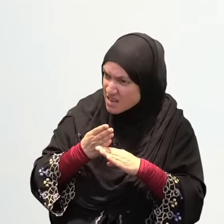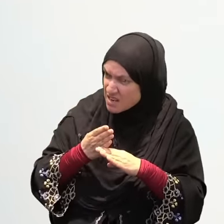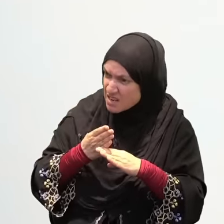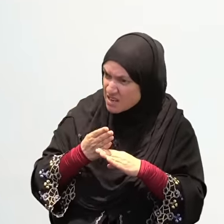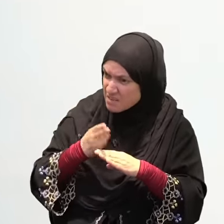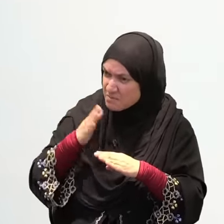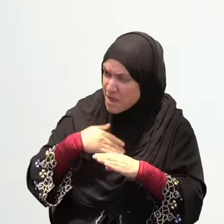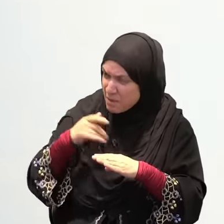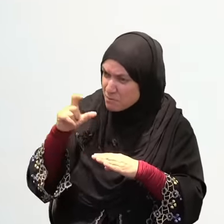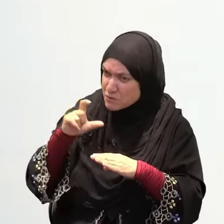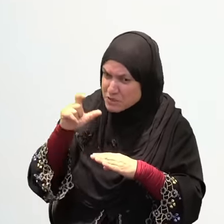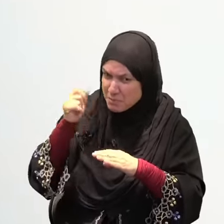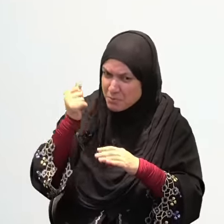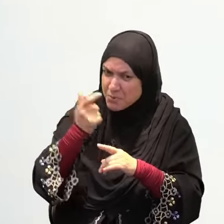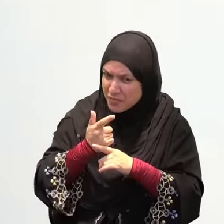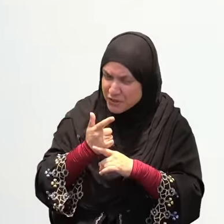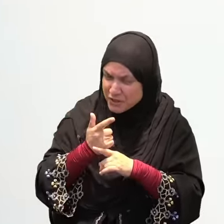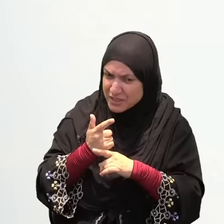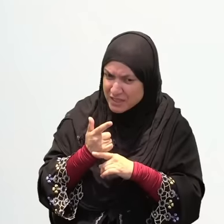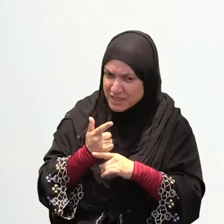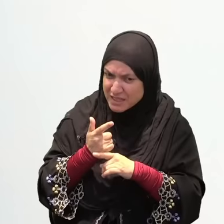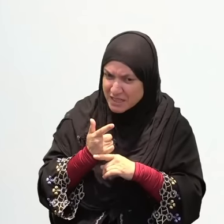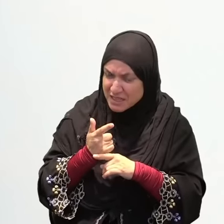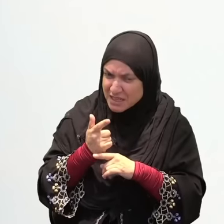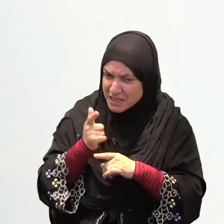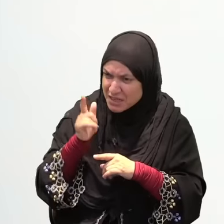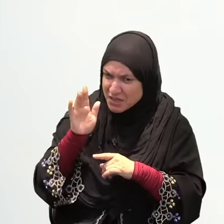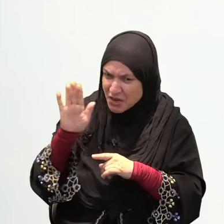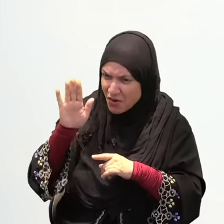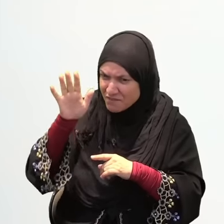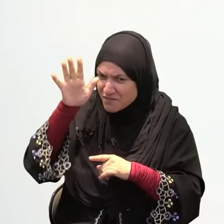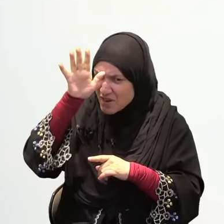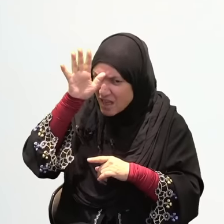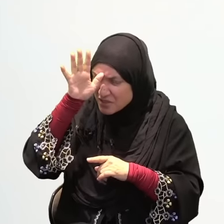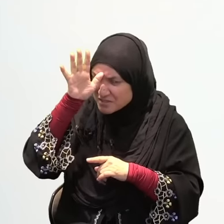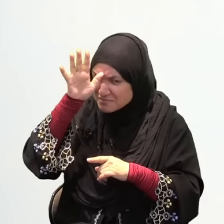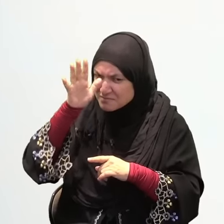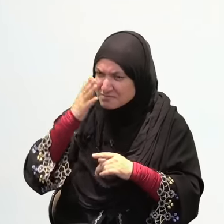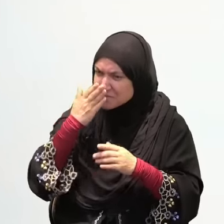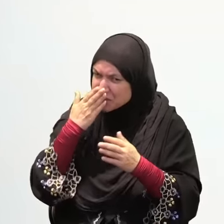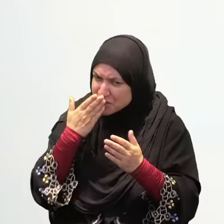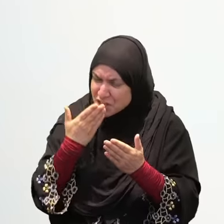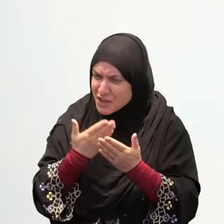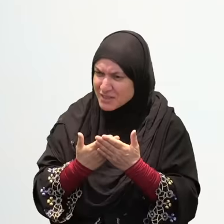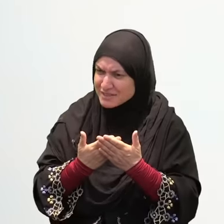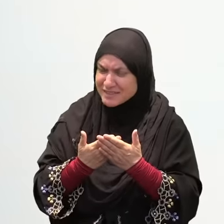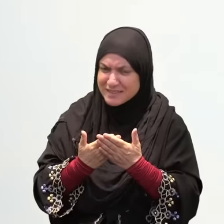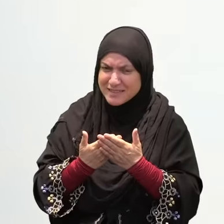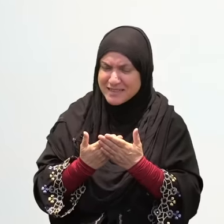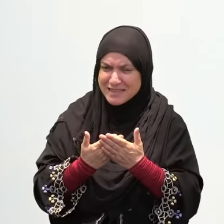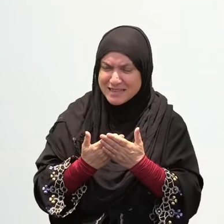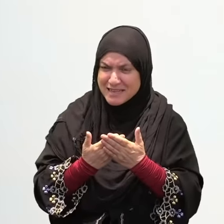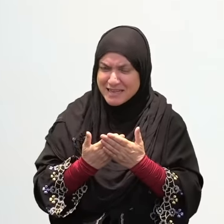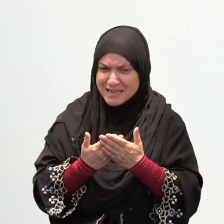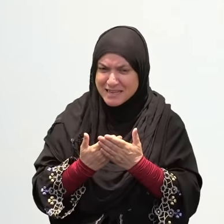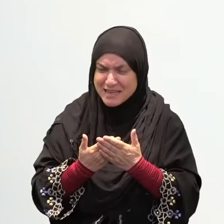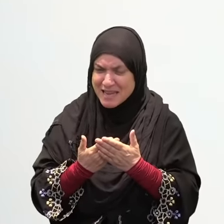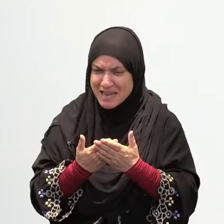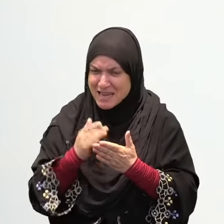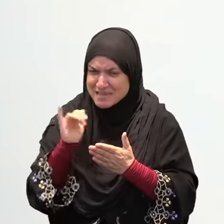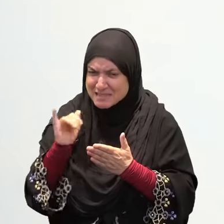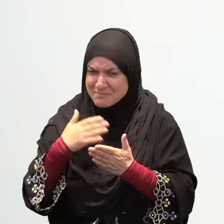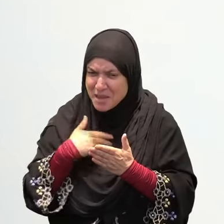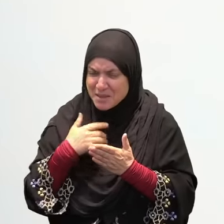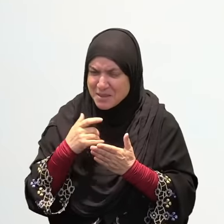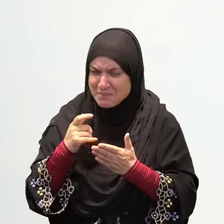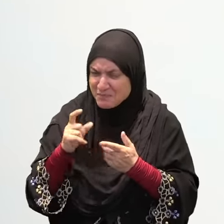Your father used to love this, he used to honor this beard. I'm going to be killed now, and I'm going to be made into a martyr,